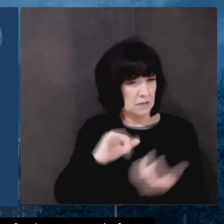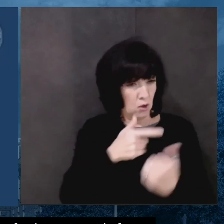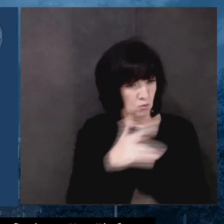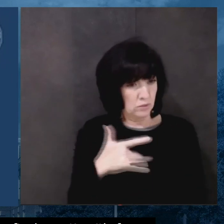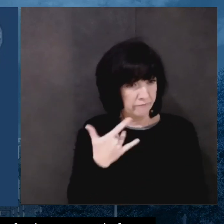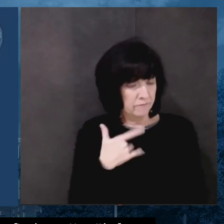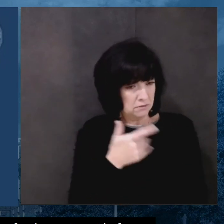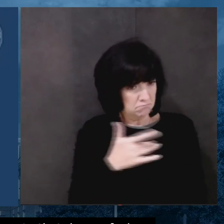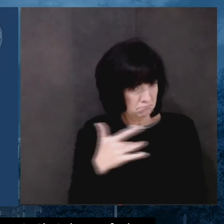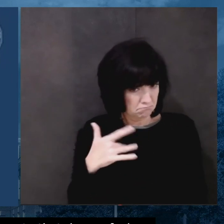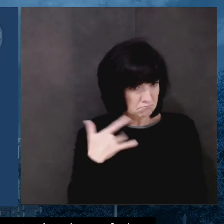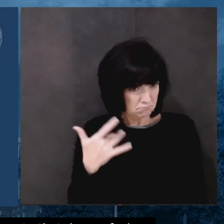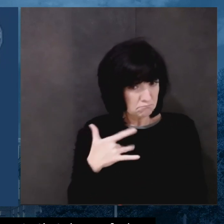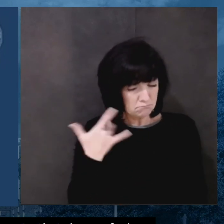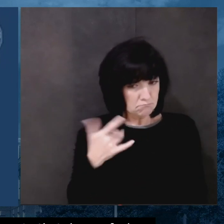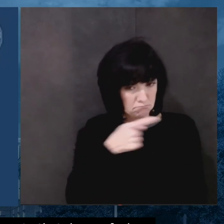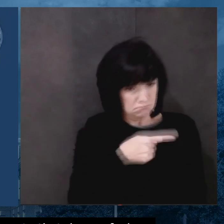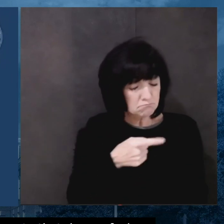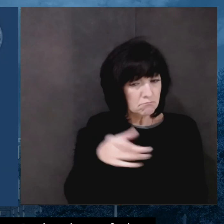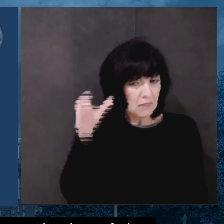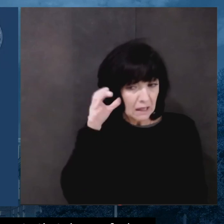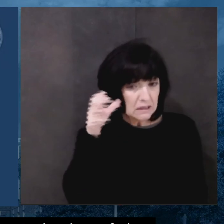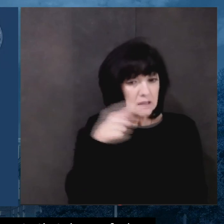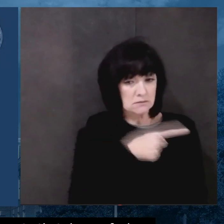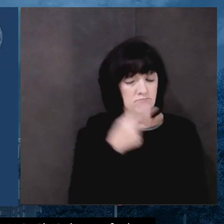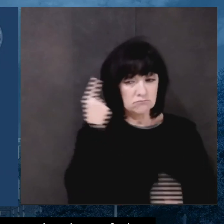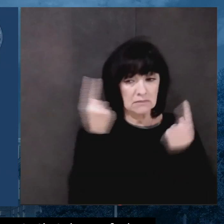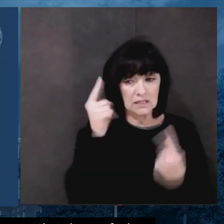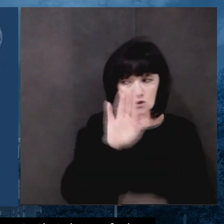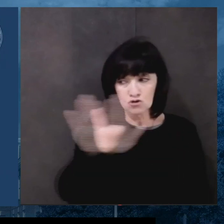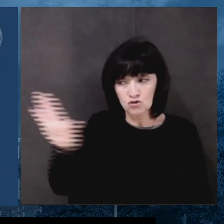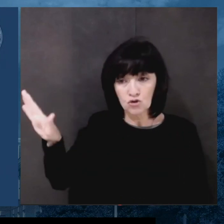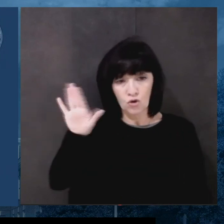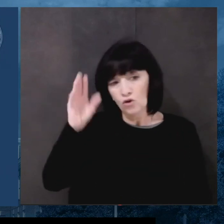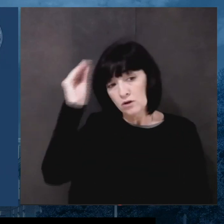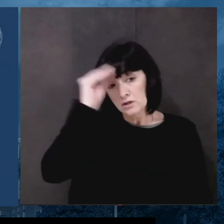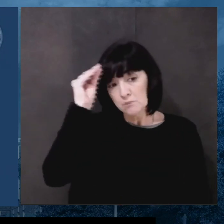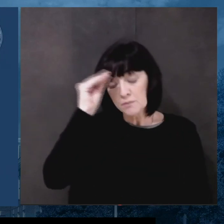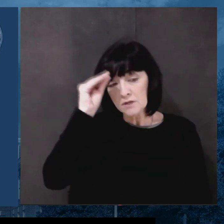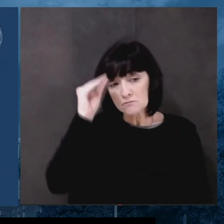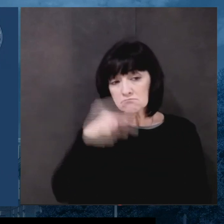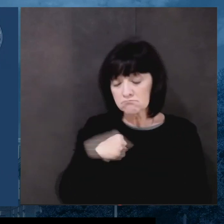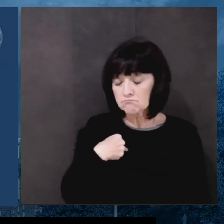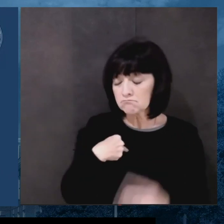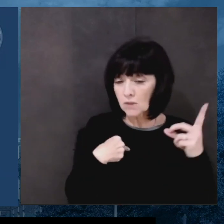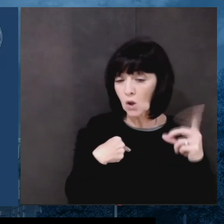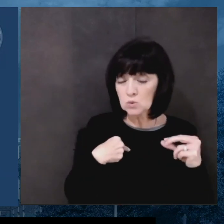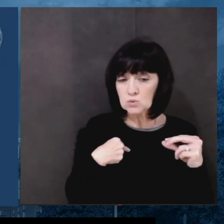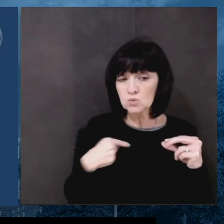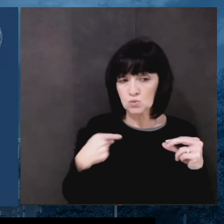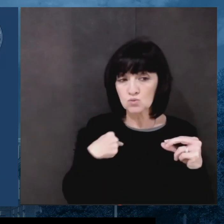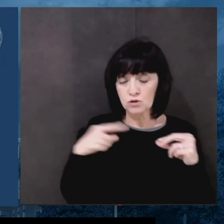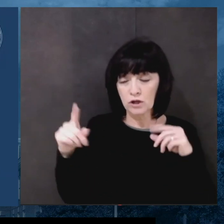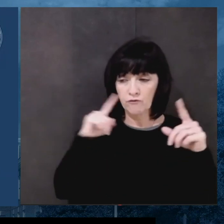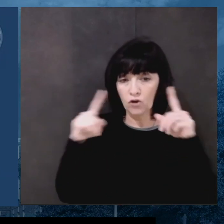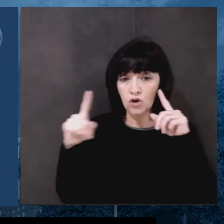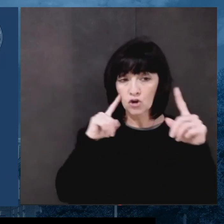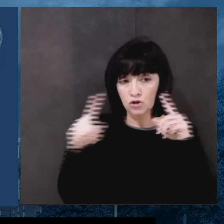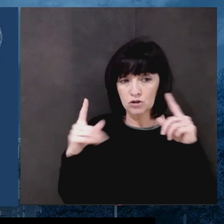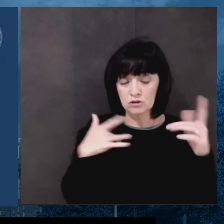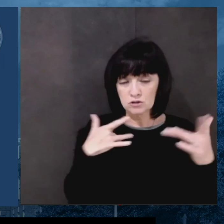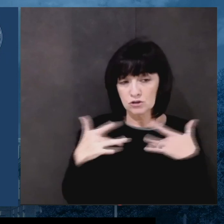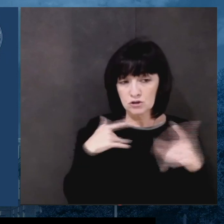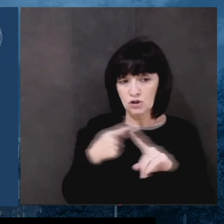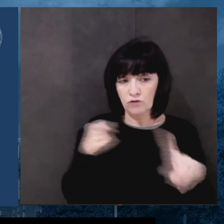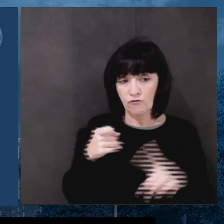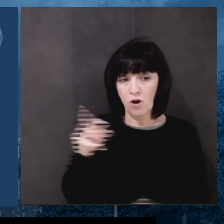being fairly considered? I do, and we've heard this concern before from Republican lawmakers,